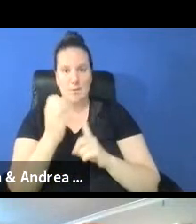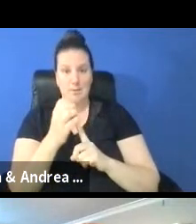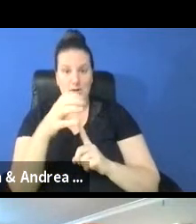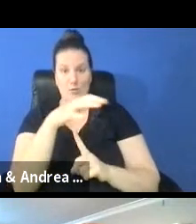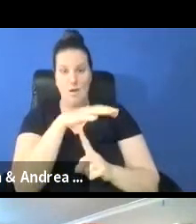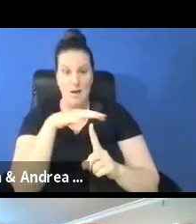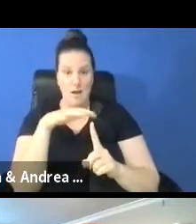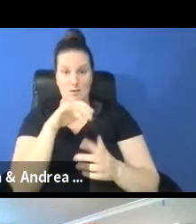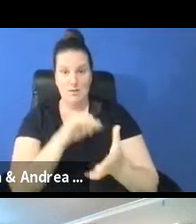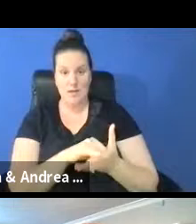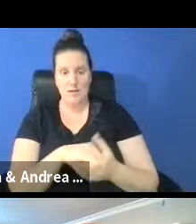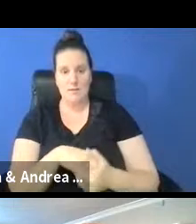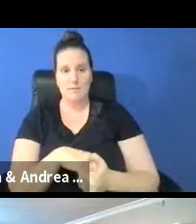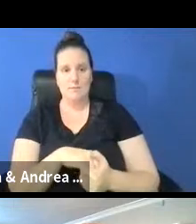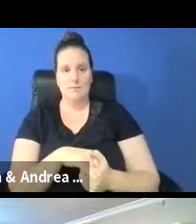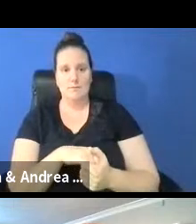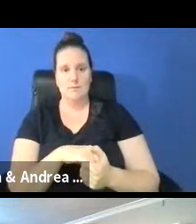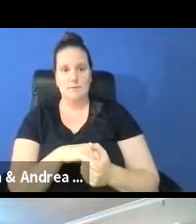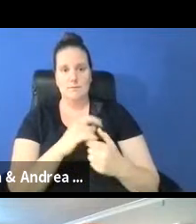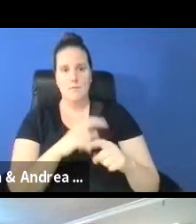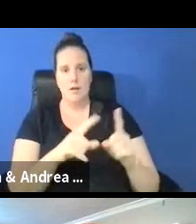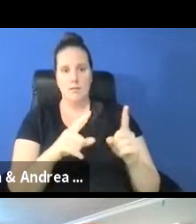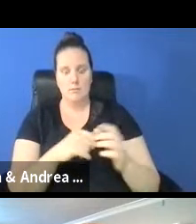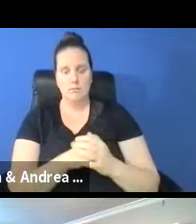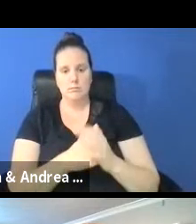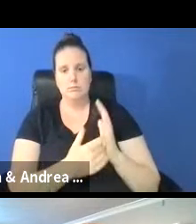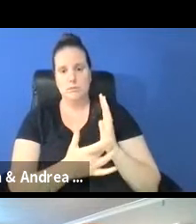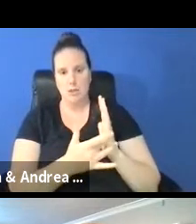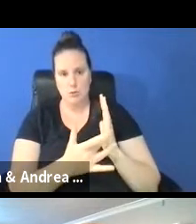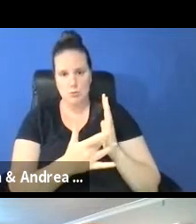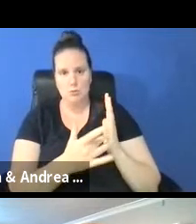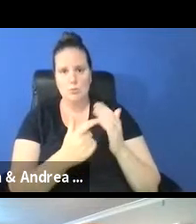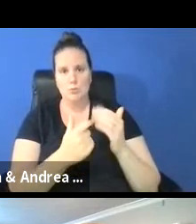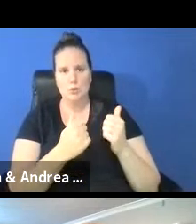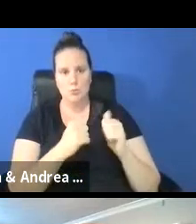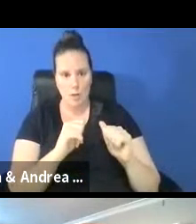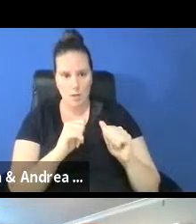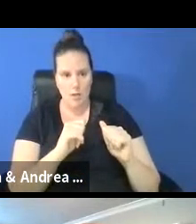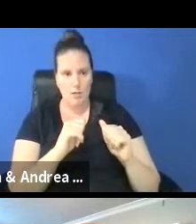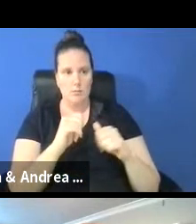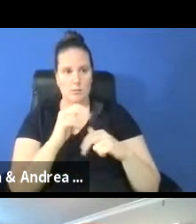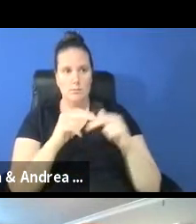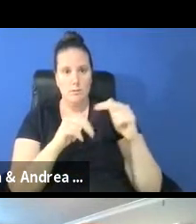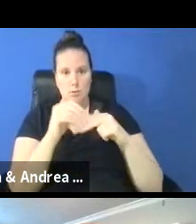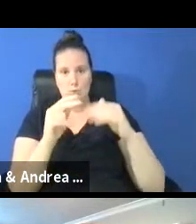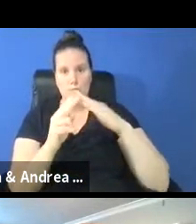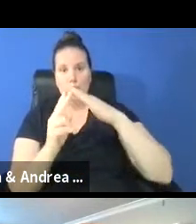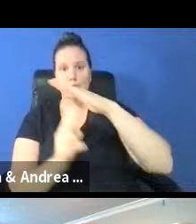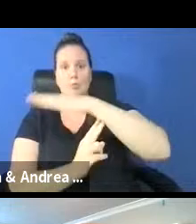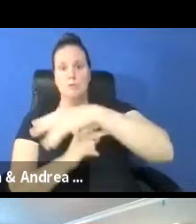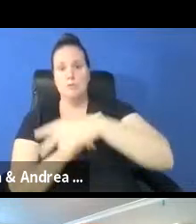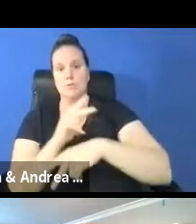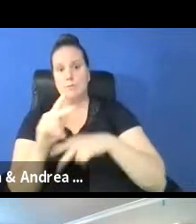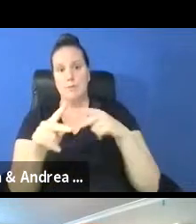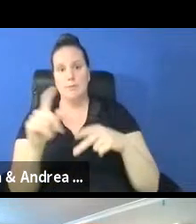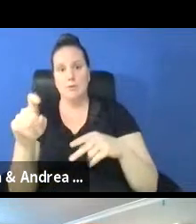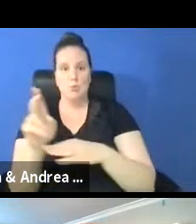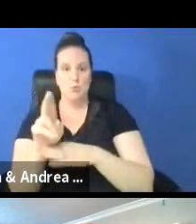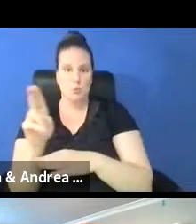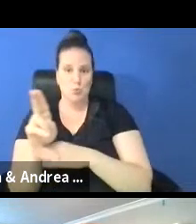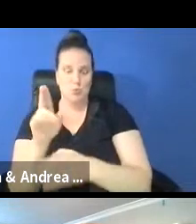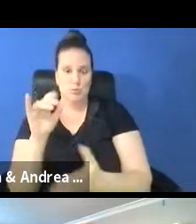that. But the technical, we're trying to build this bridge, but for people who need to utilize